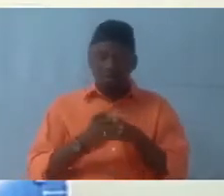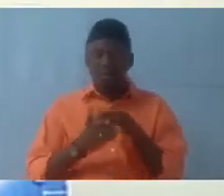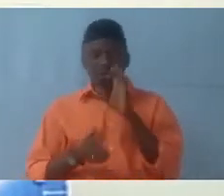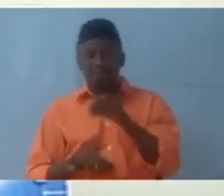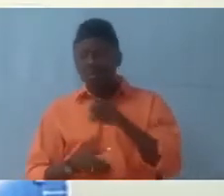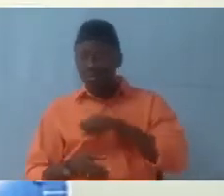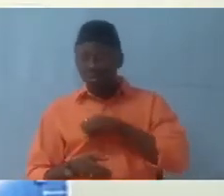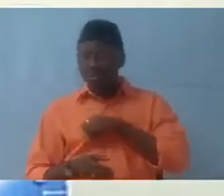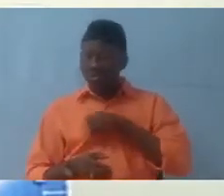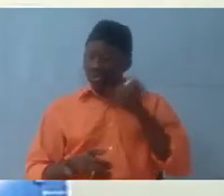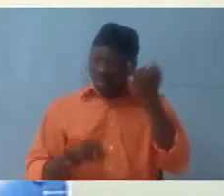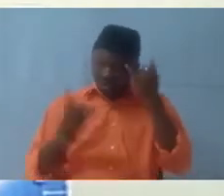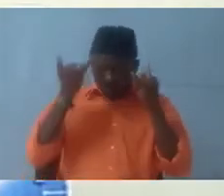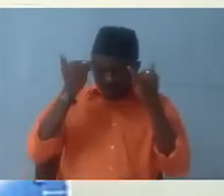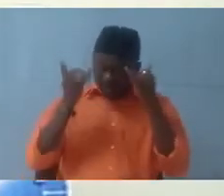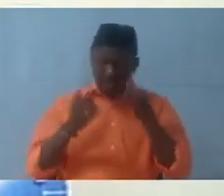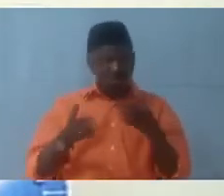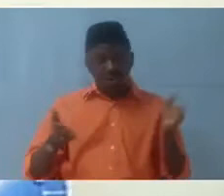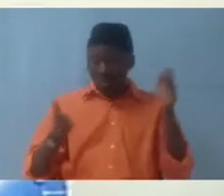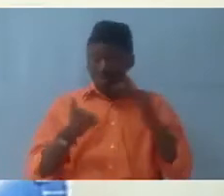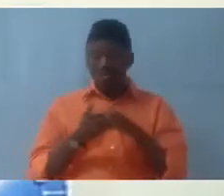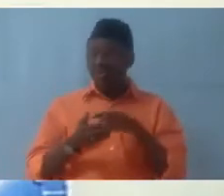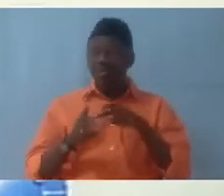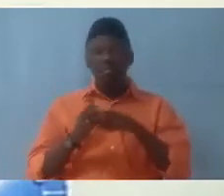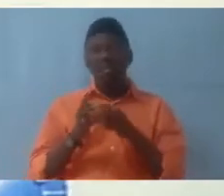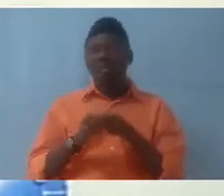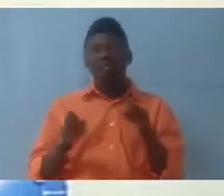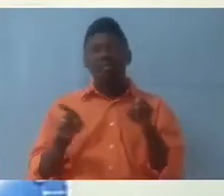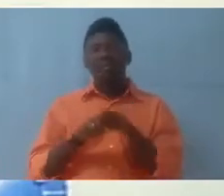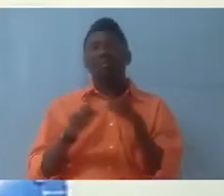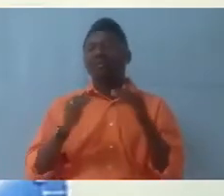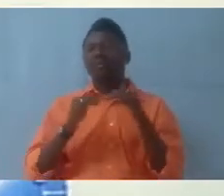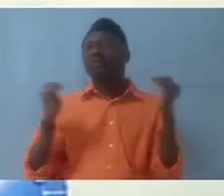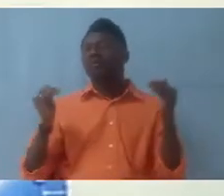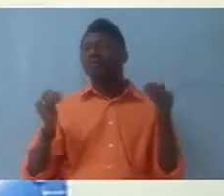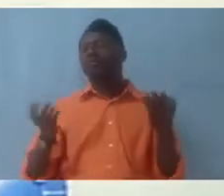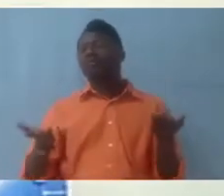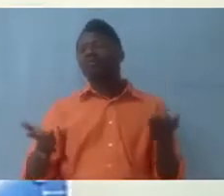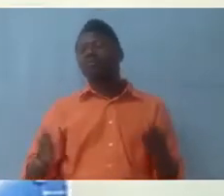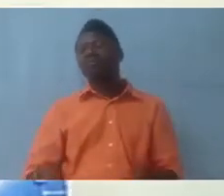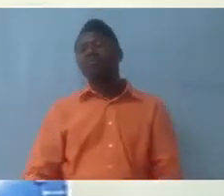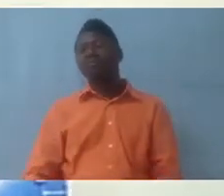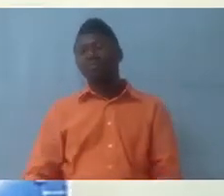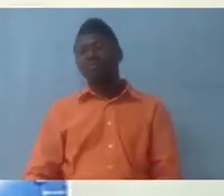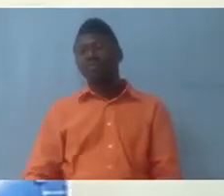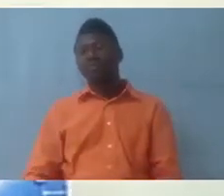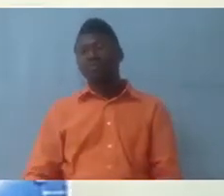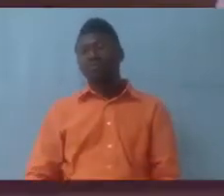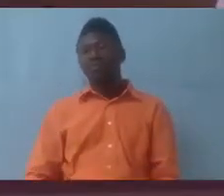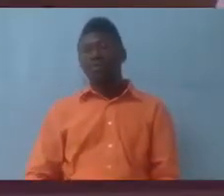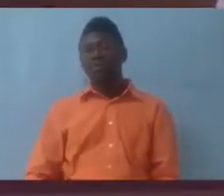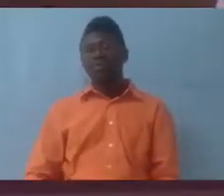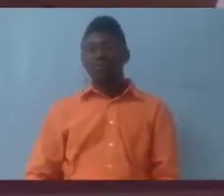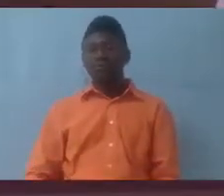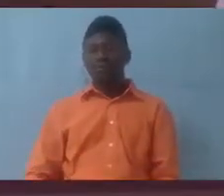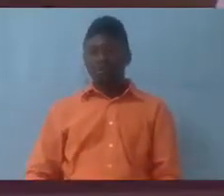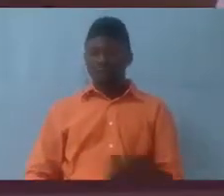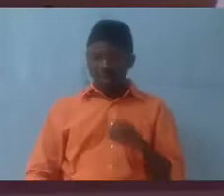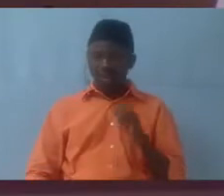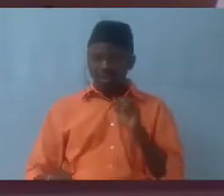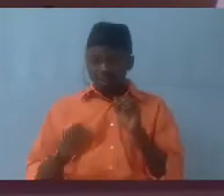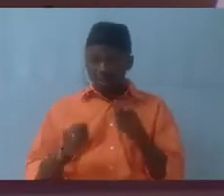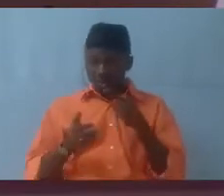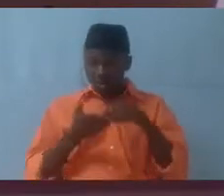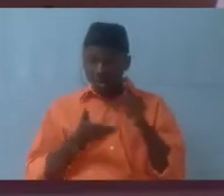volition is still indifferent. Mo xam nak dañ la digal nga def ko wala yo yang ko defé ci sa xoli bop rek. Mr. Gomez, is it correct for the CJ